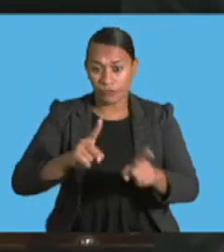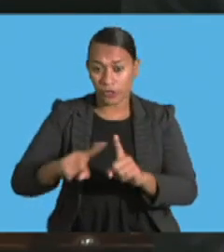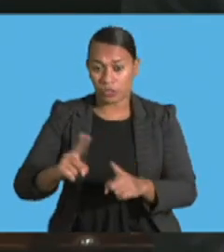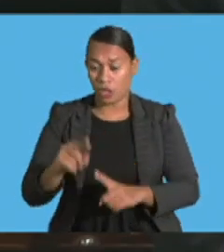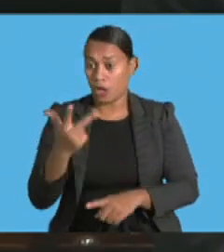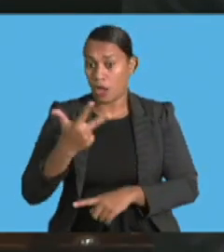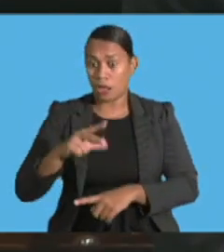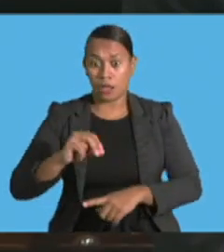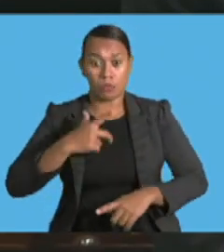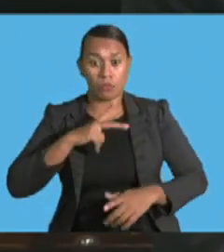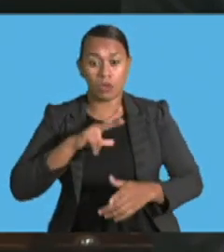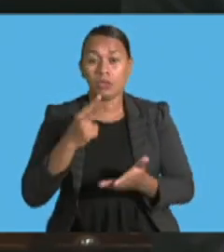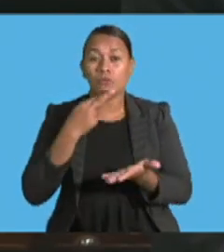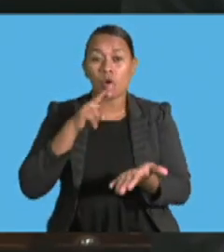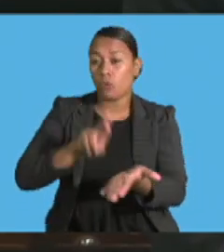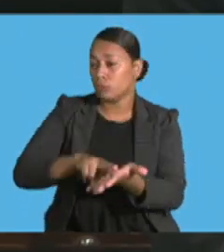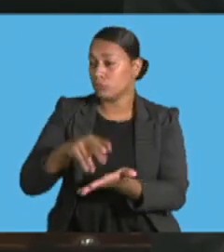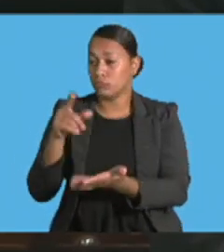reports were declined.